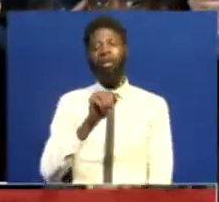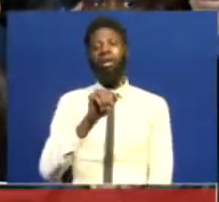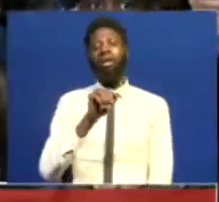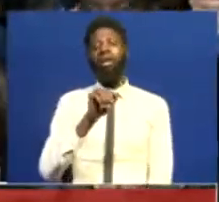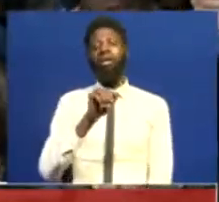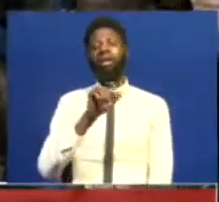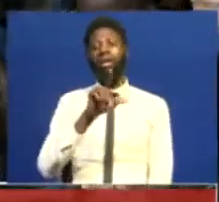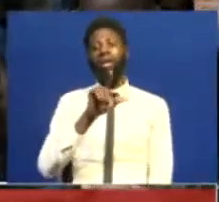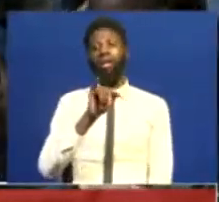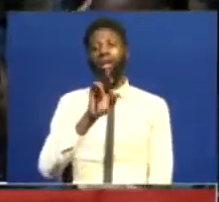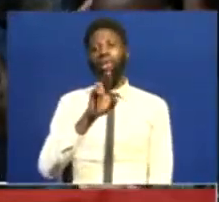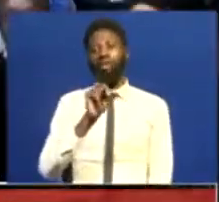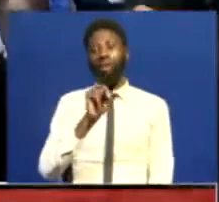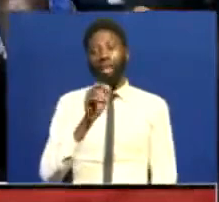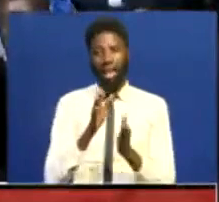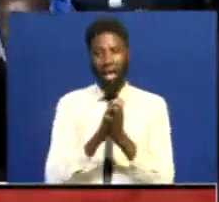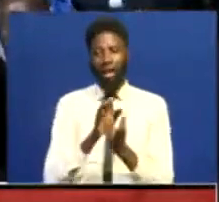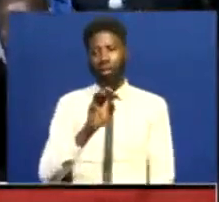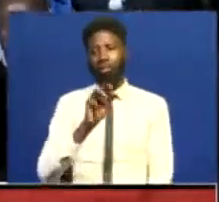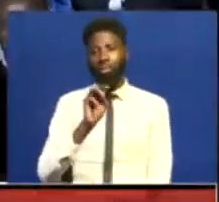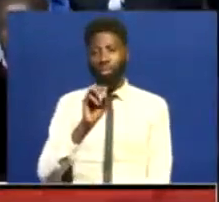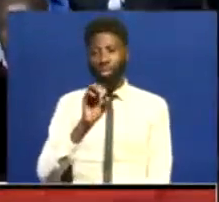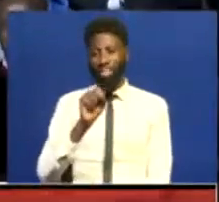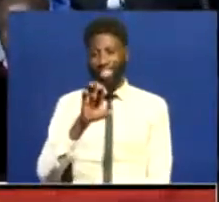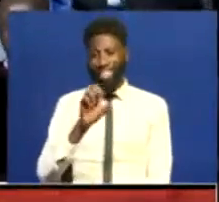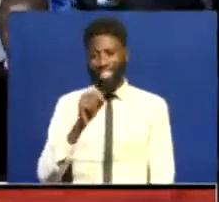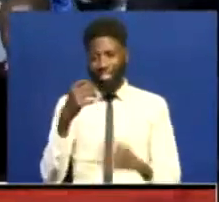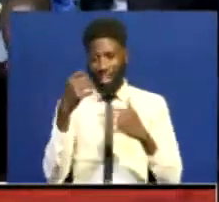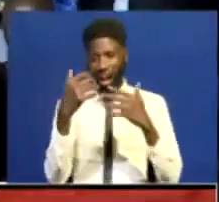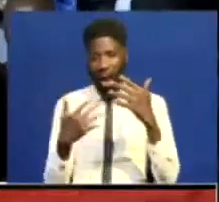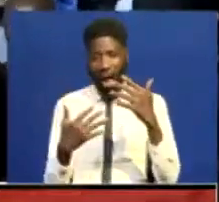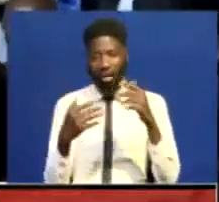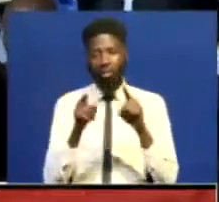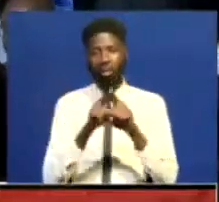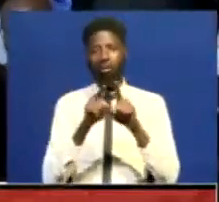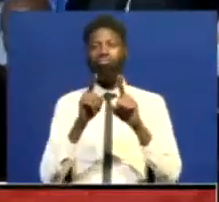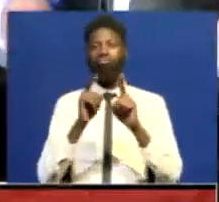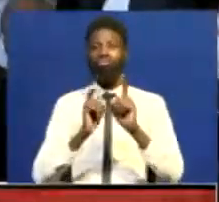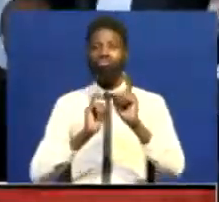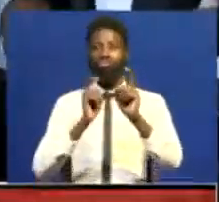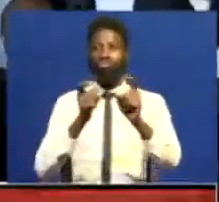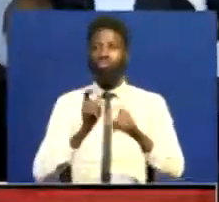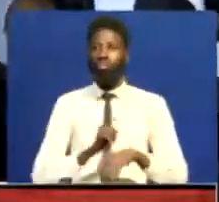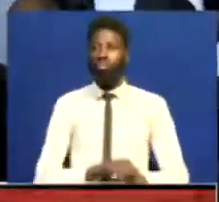pia walituzwa. Nikiripotia Darubini Weekend, jina langu ni Daniel Wang.